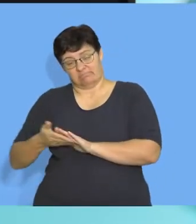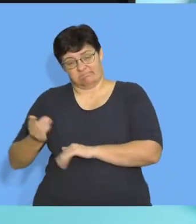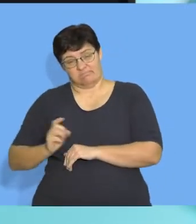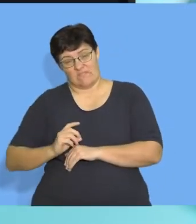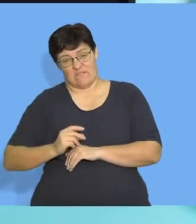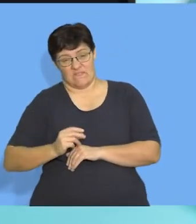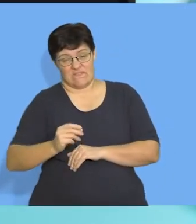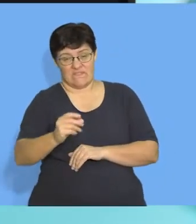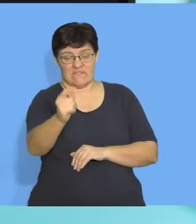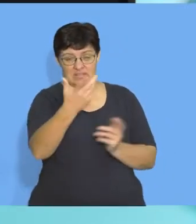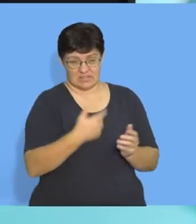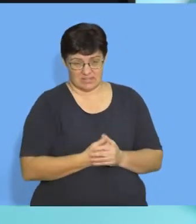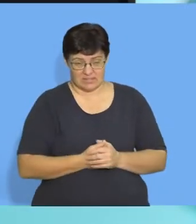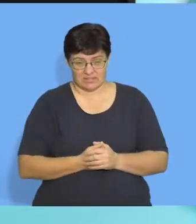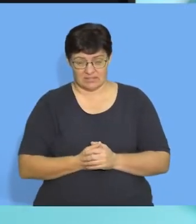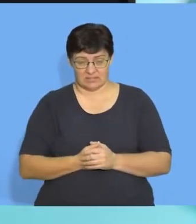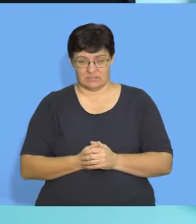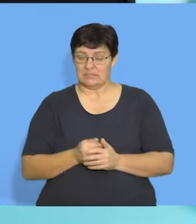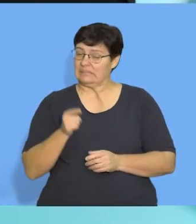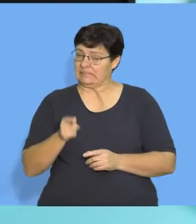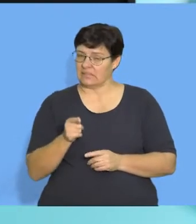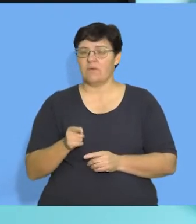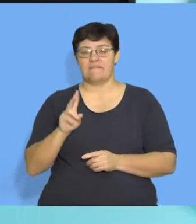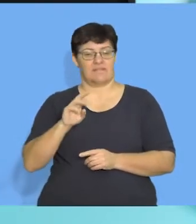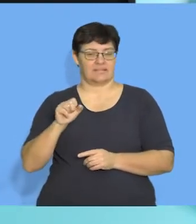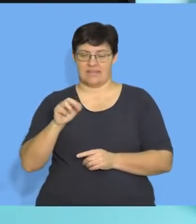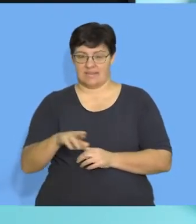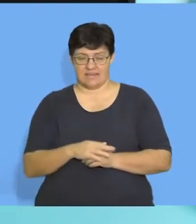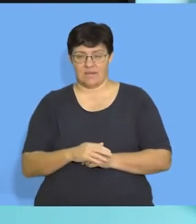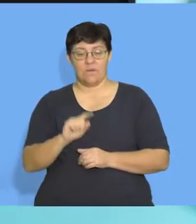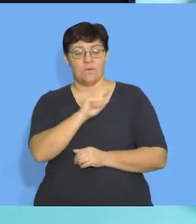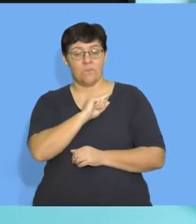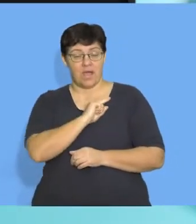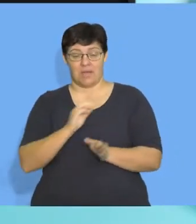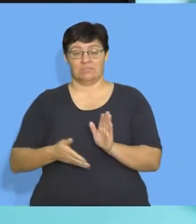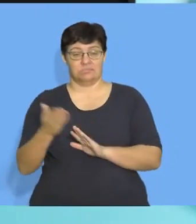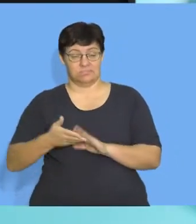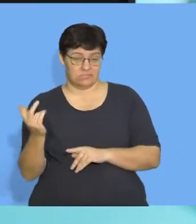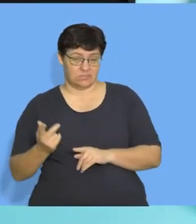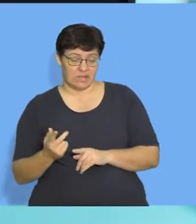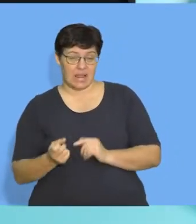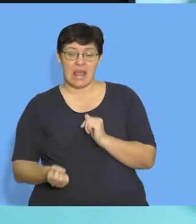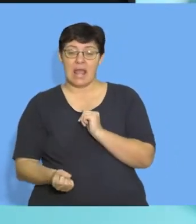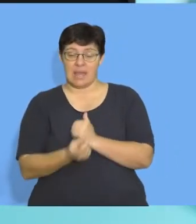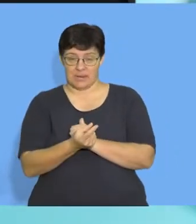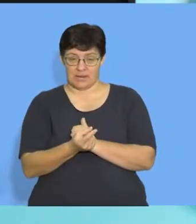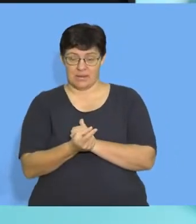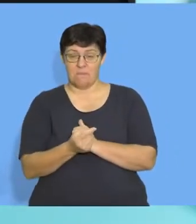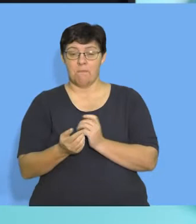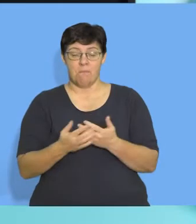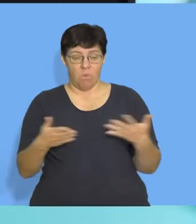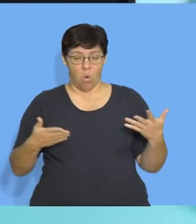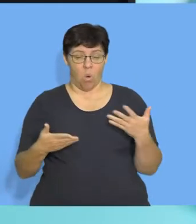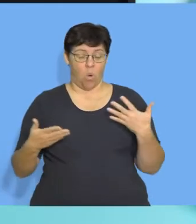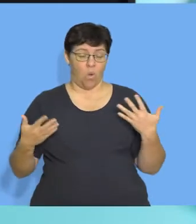there. But acceleration is absolutely a vector, because we can have acceleration that causes an object to go faster,